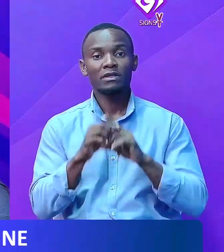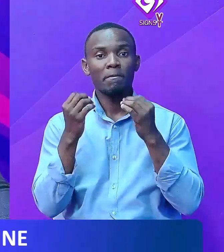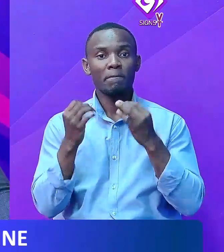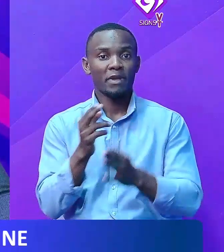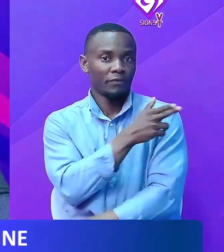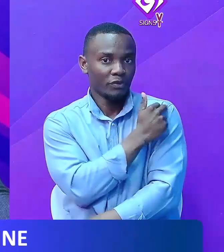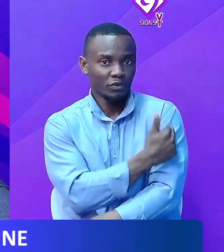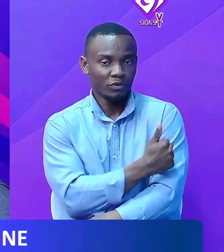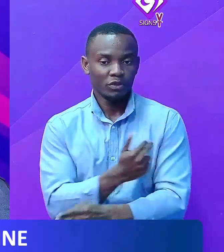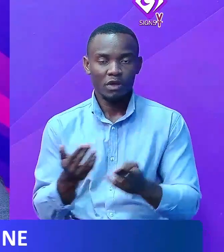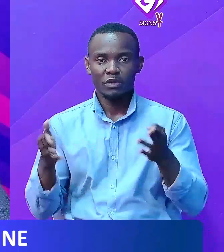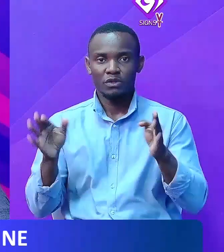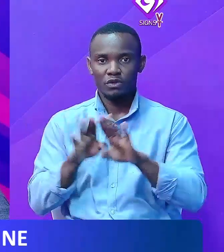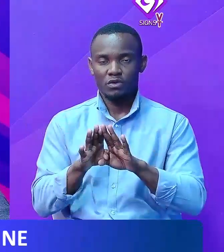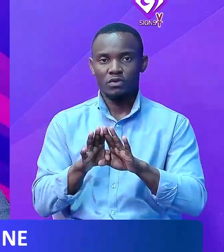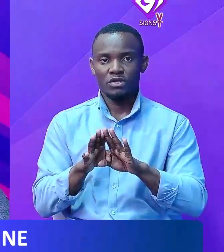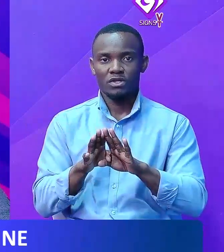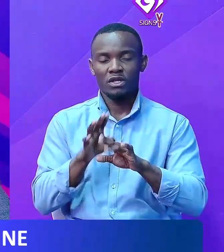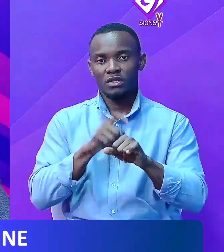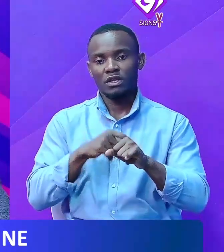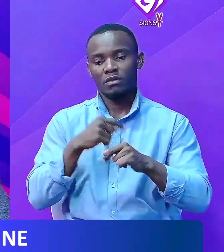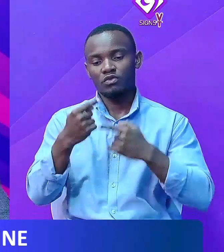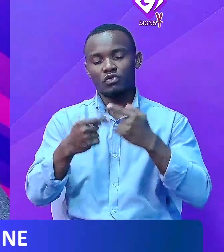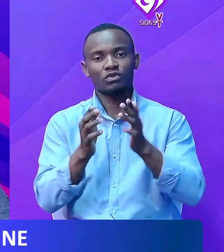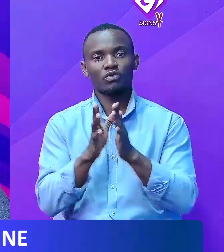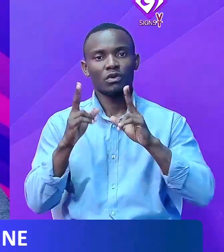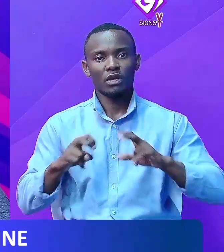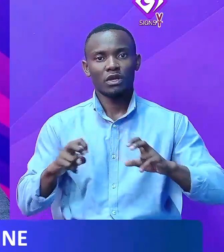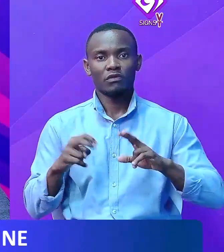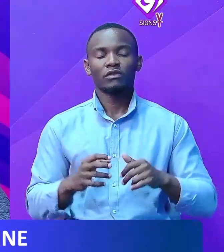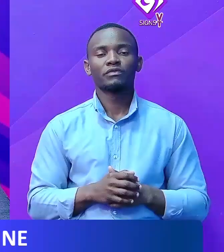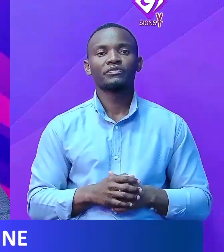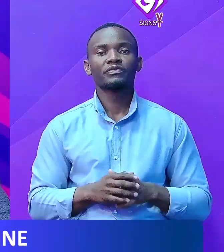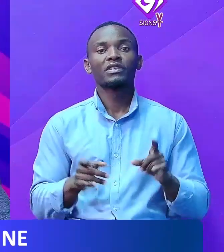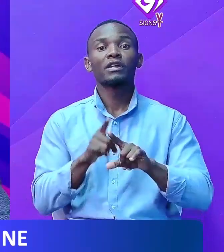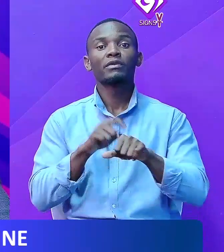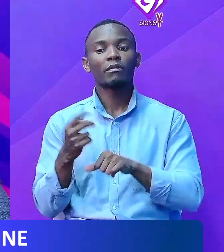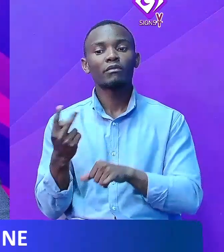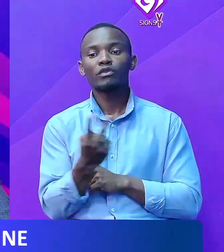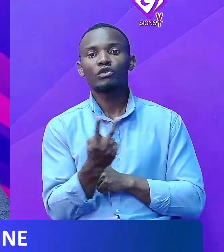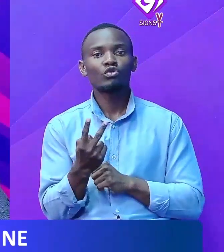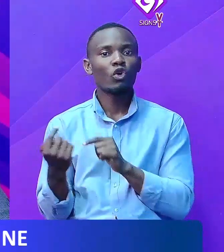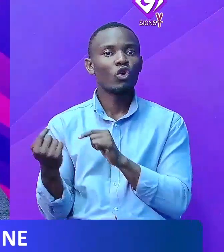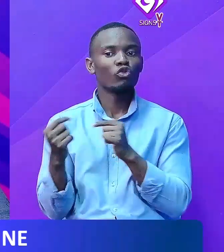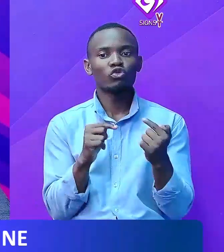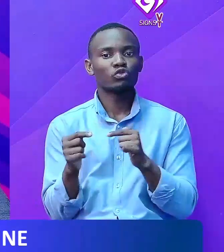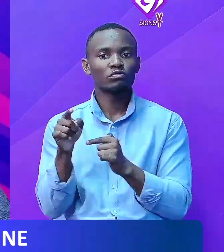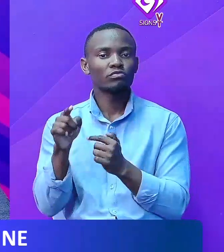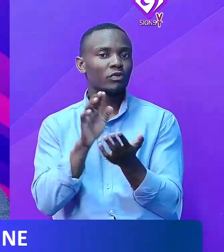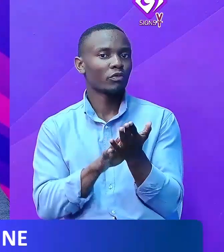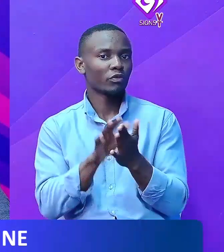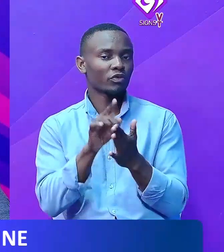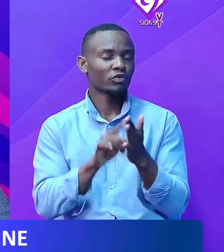as part of an ongoing crackdown. As the confrontation intensified, Duale proposed that Kibagendi